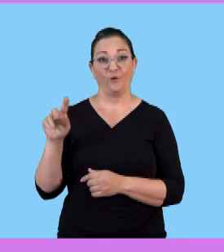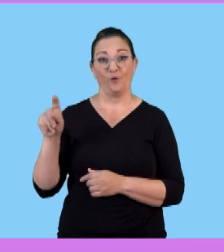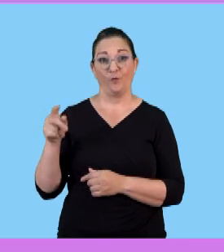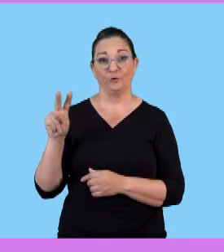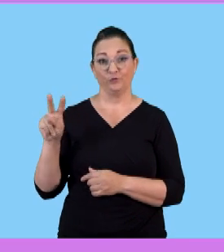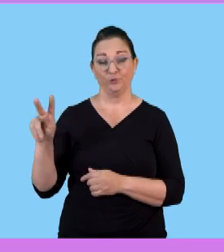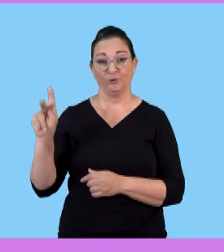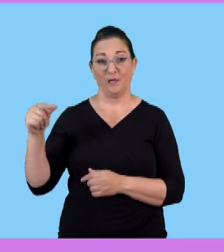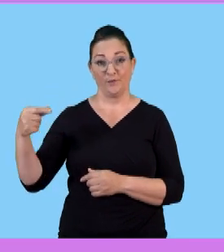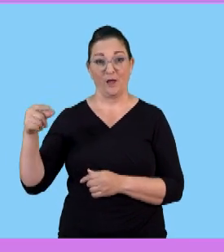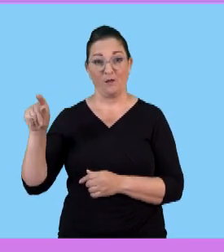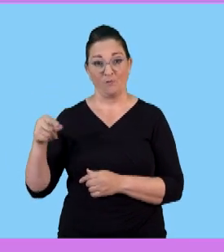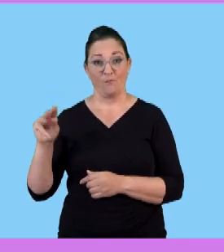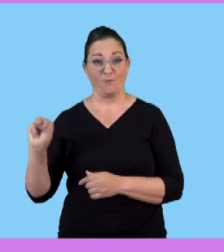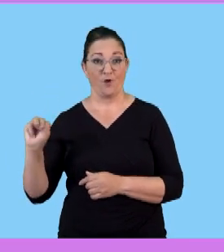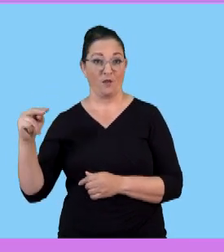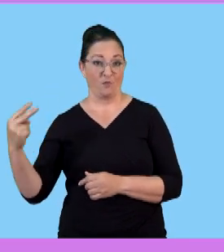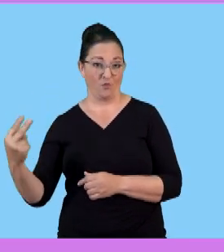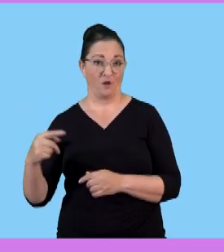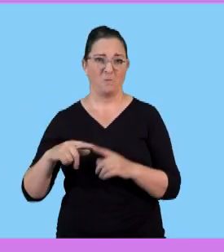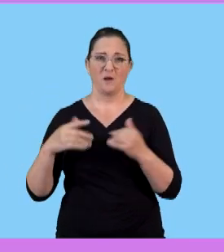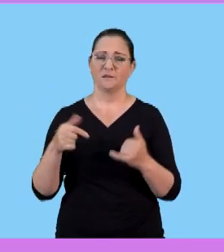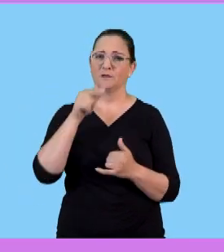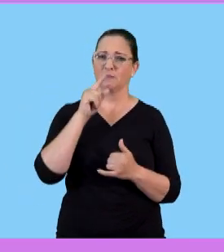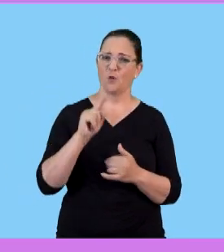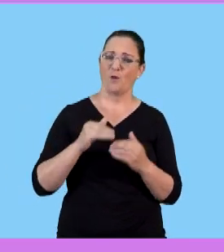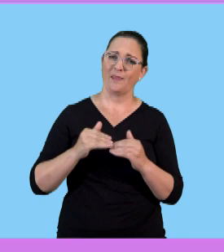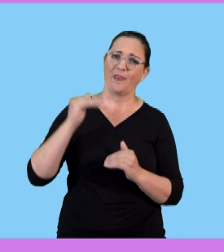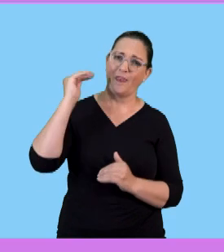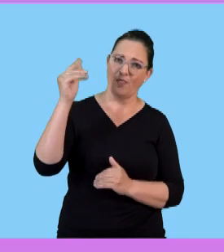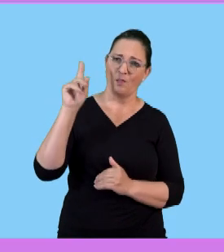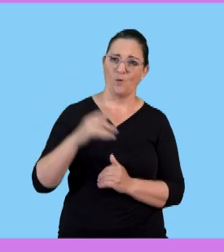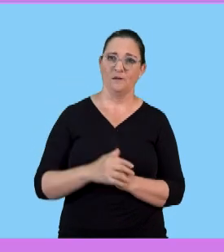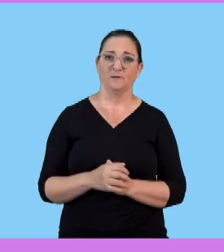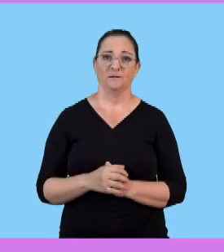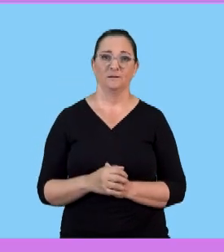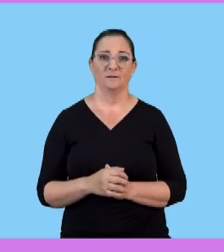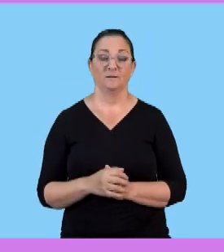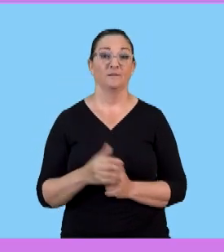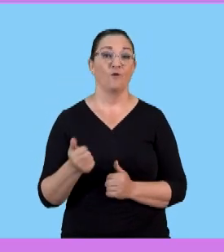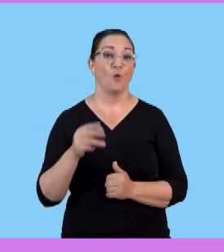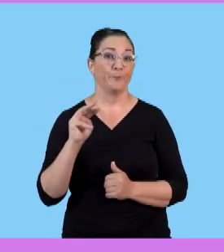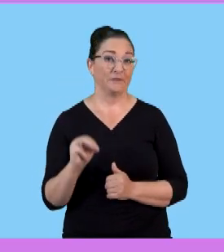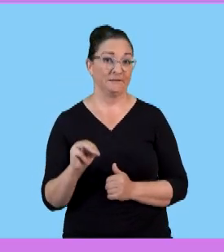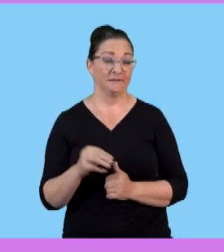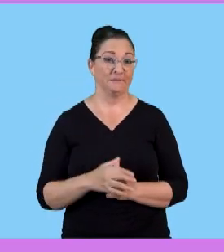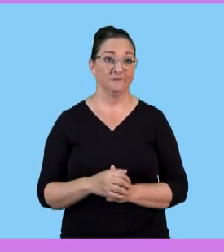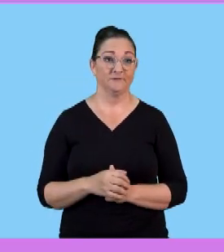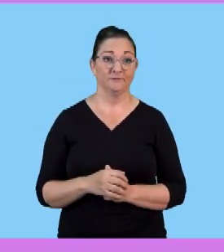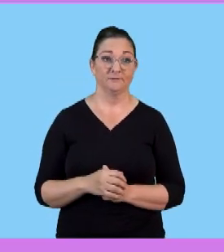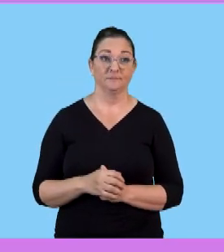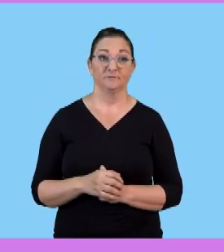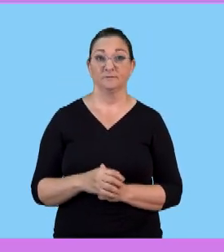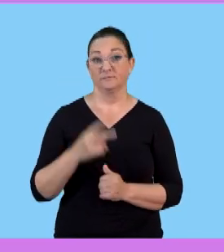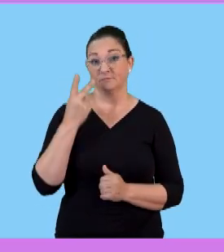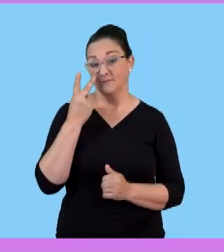24,22 kilograms per square meters. Determine his length, right, in meters.